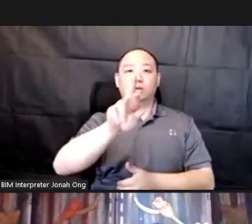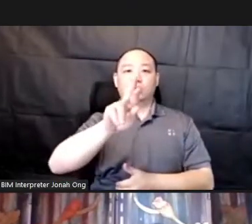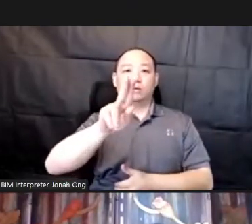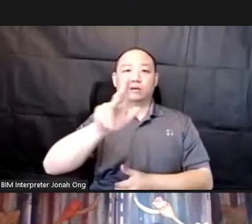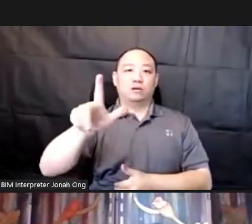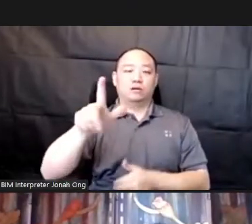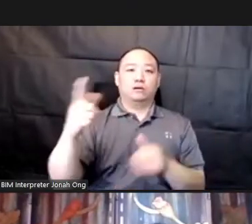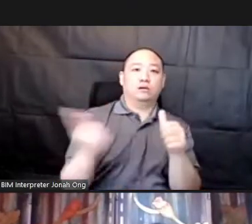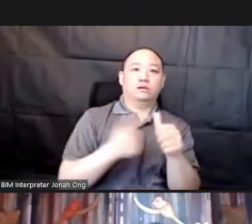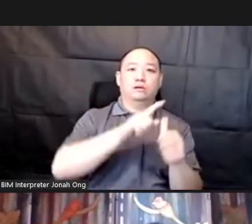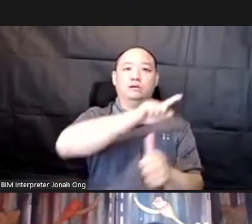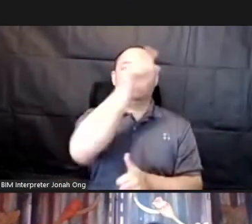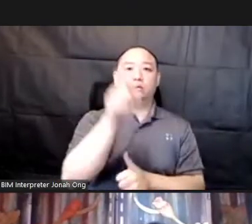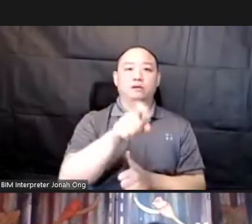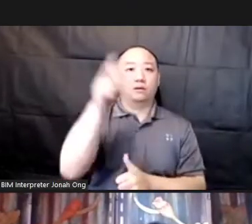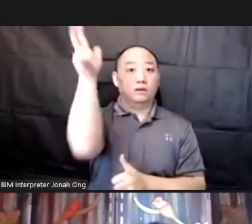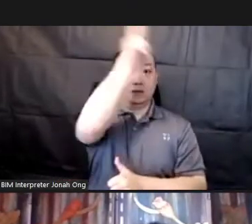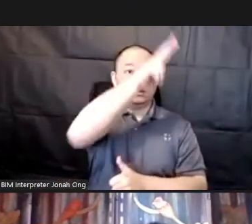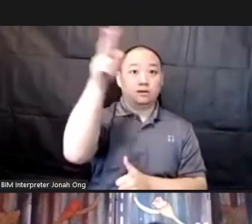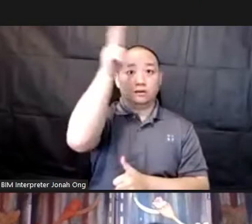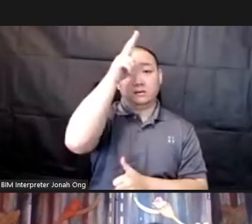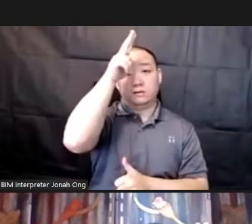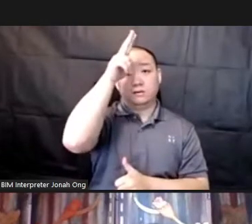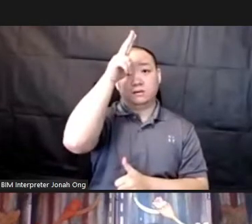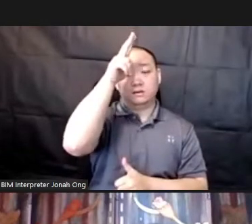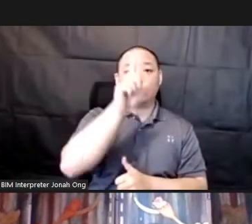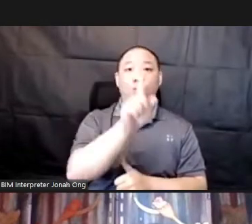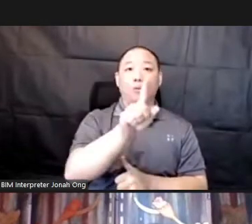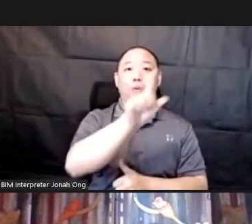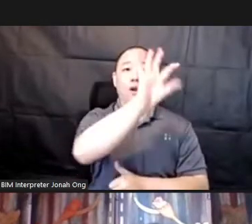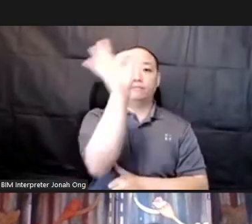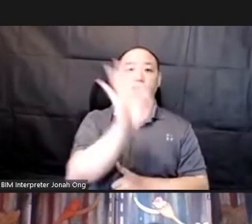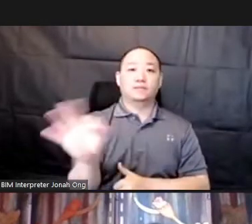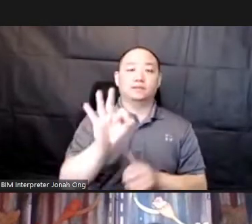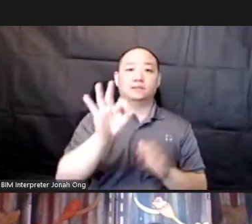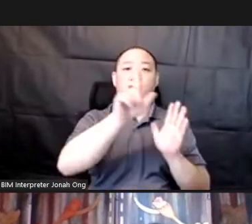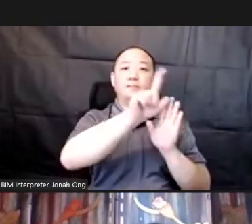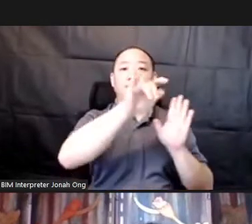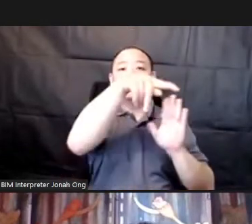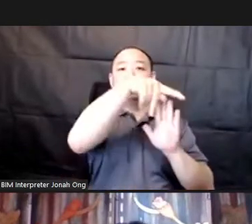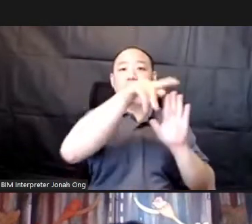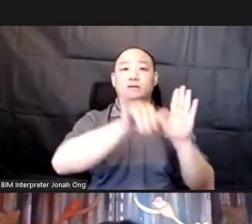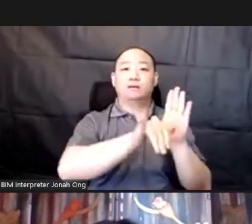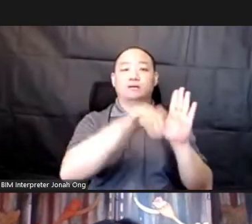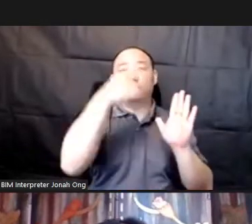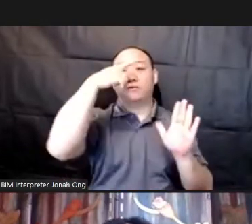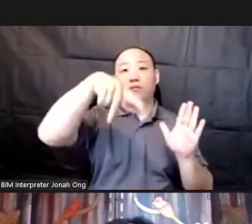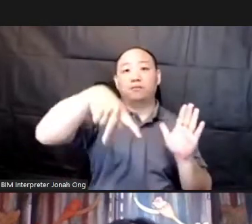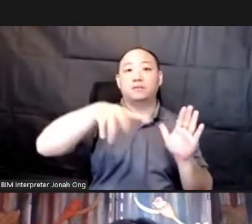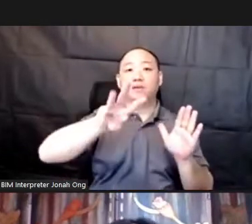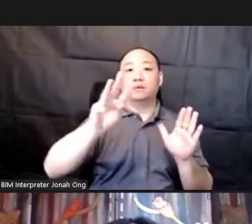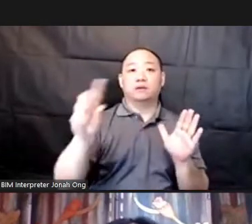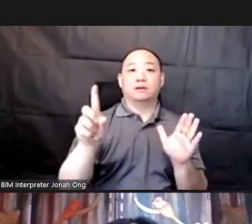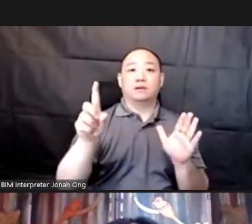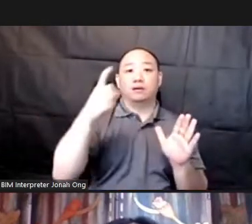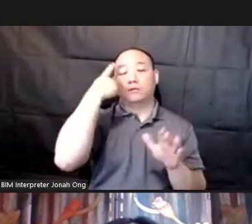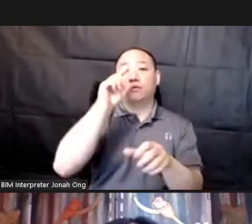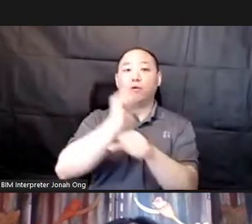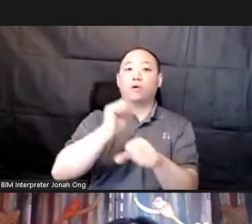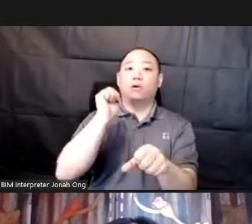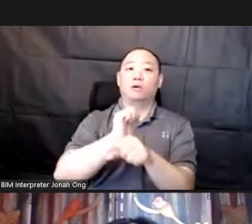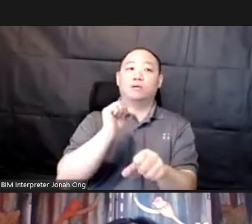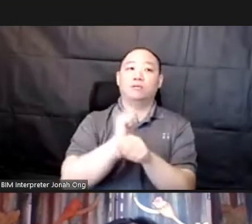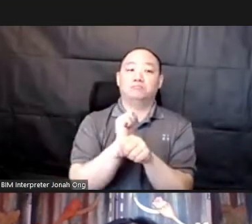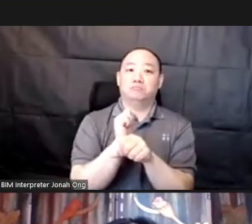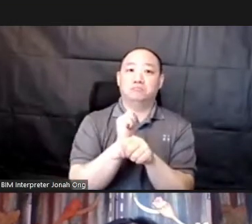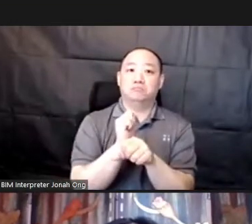The first question, the government created a 1% policy for persons with disabilities to be employed. How is this coming along?